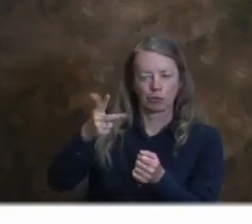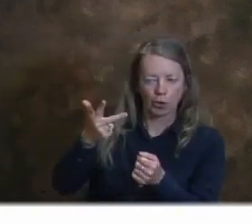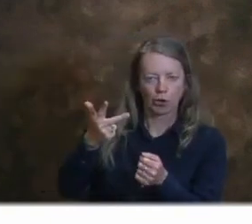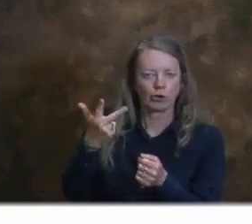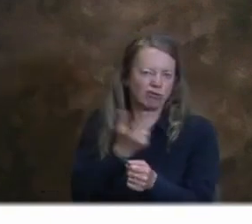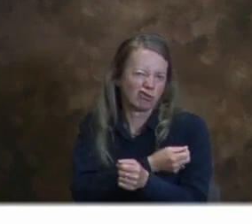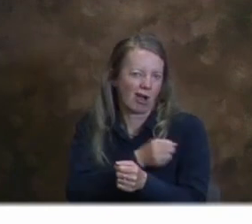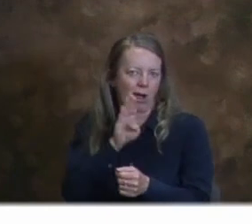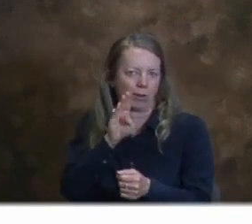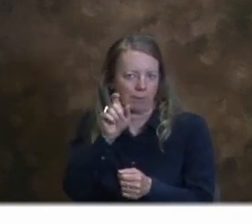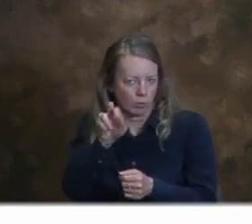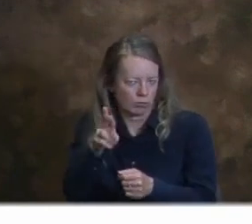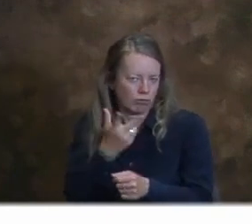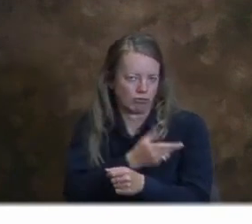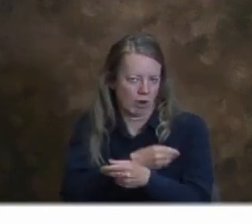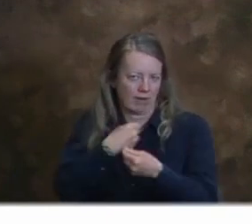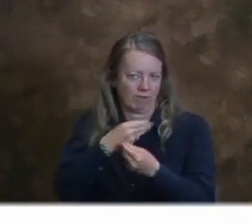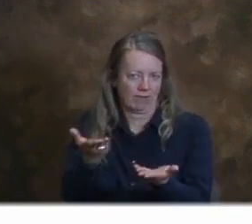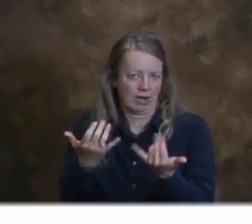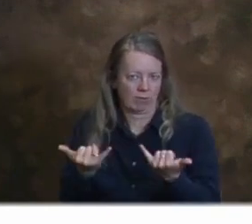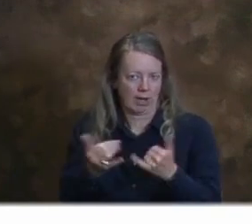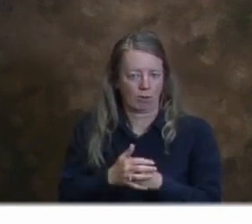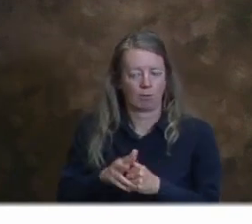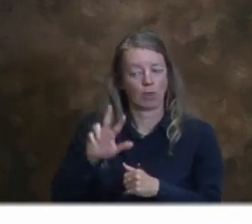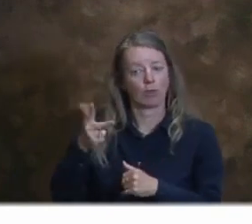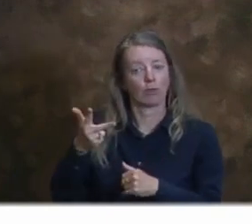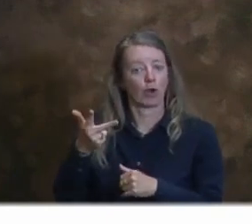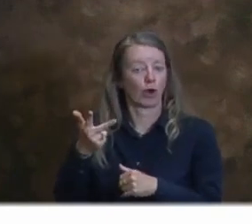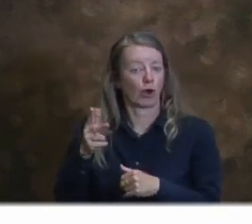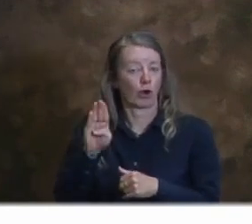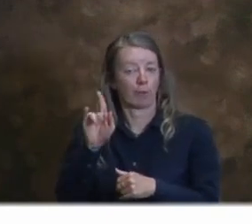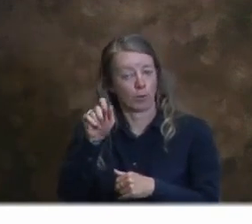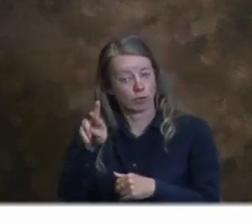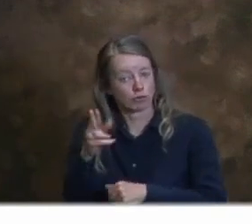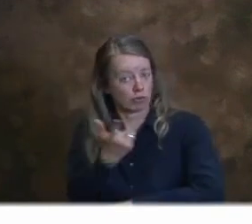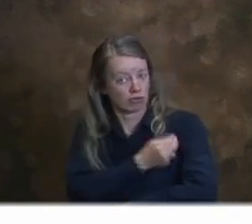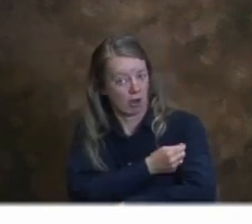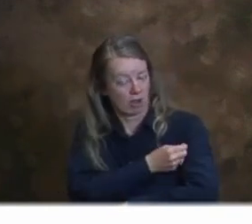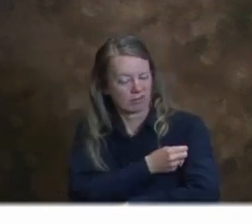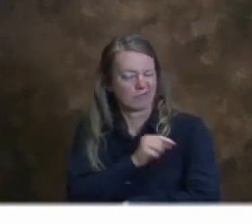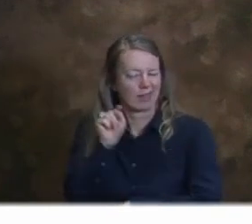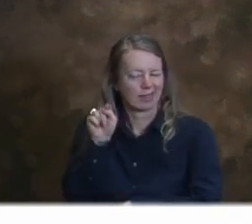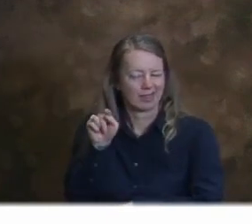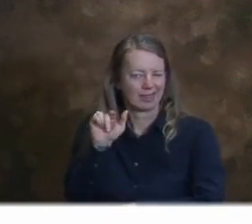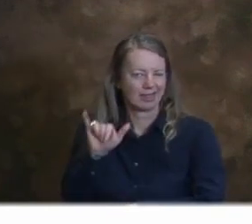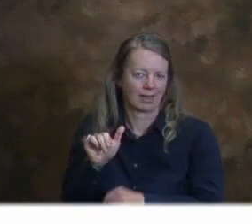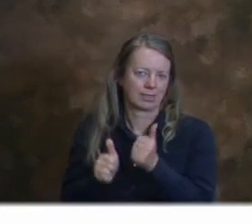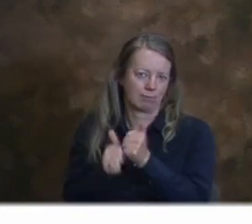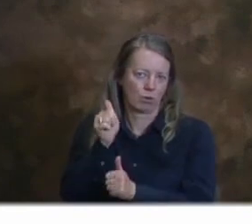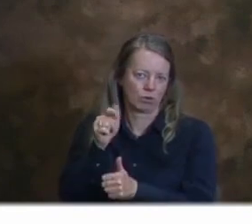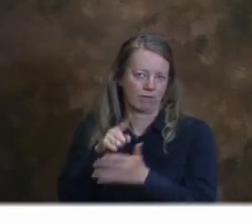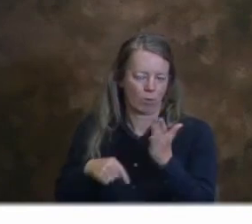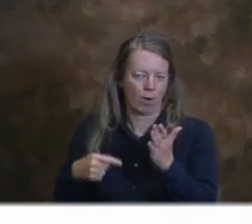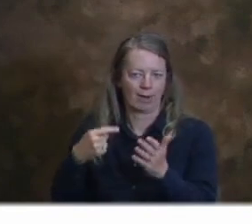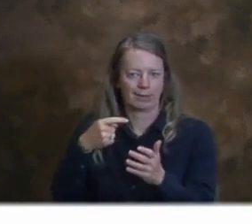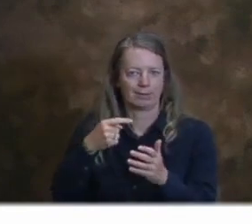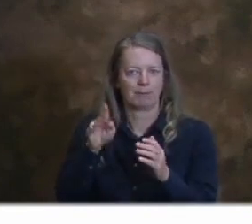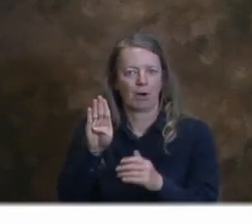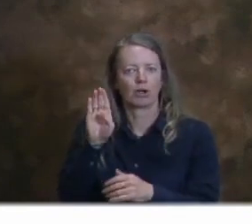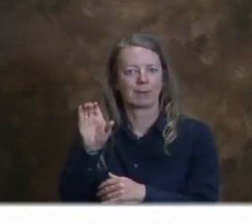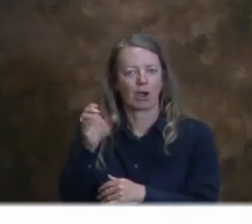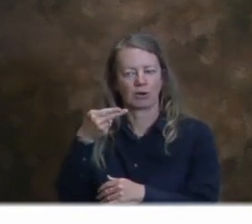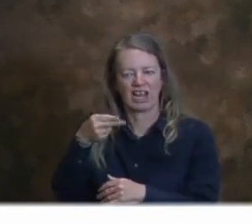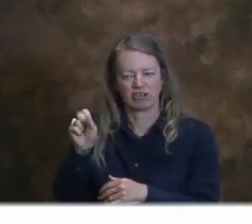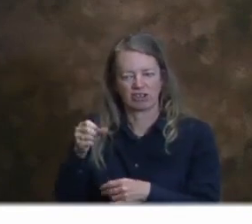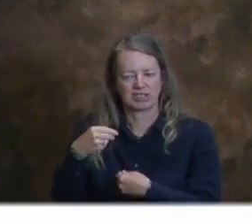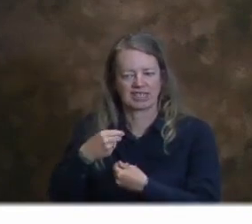this time. Third and booster doses continue to be the majority of the doses that Buncombe County HHS administers